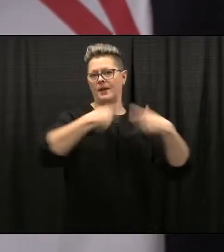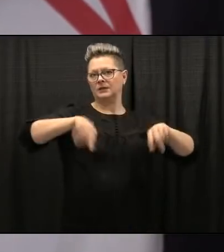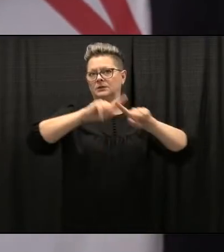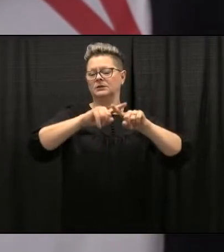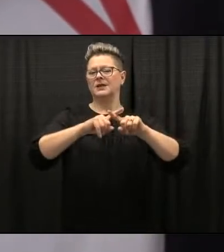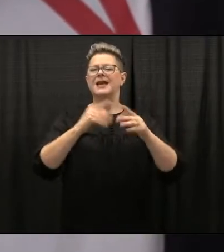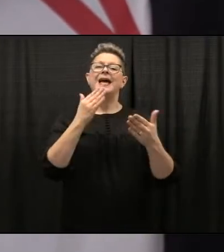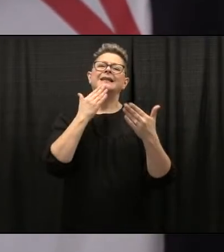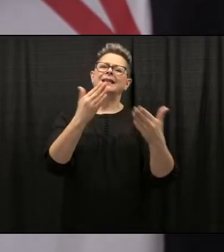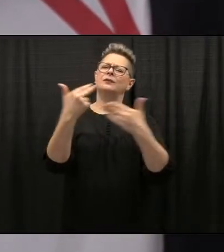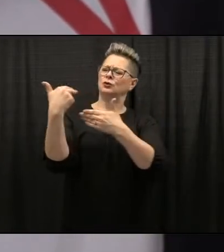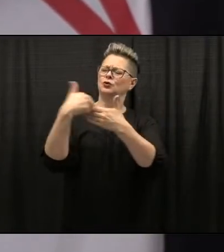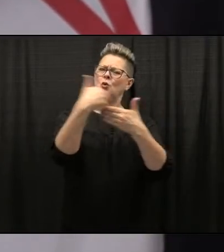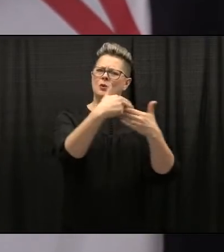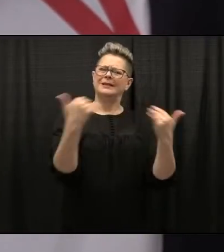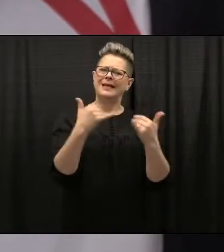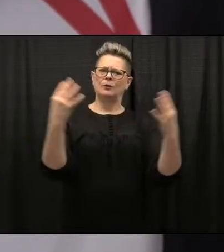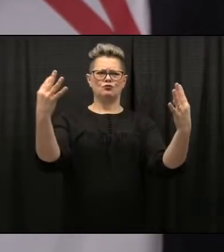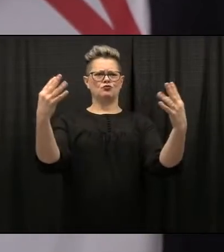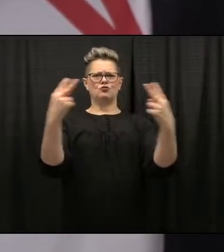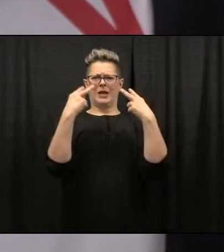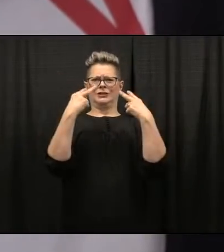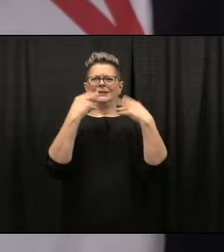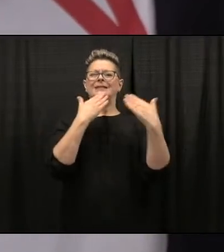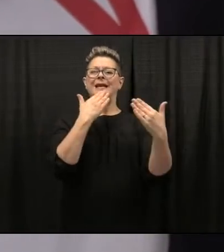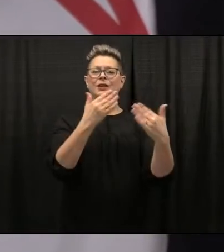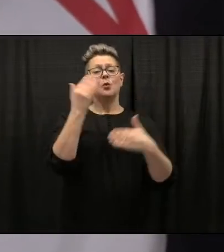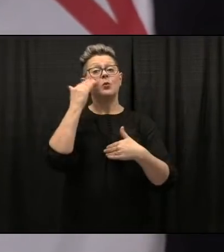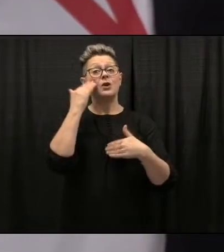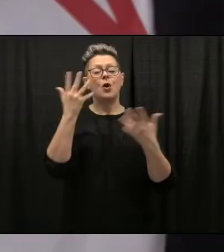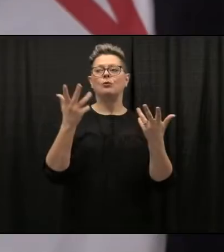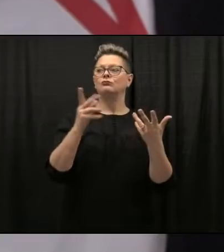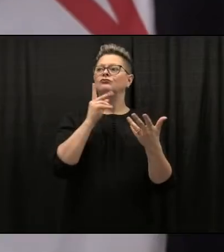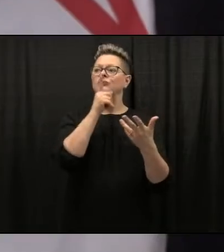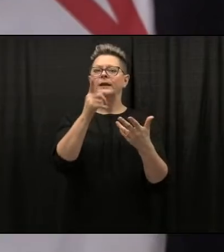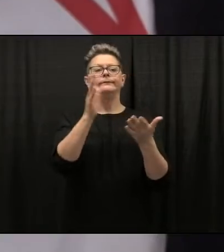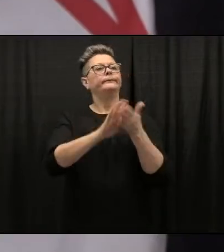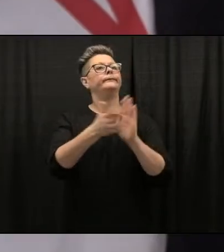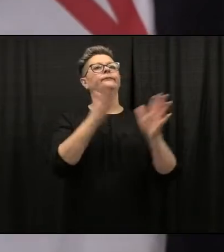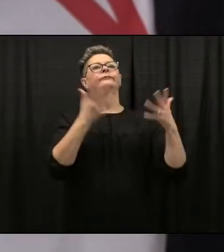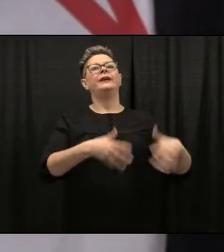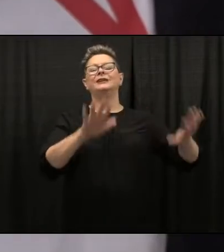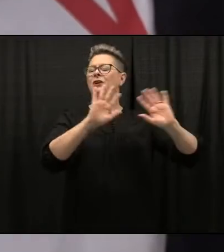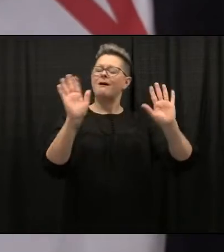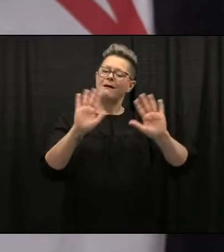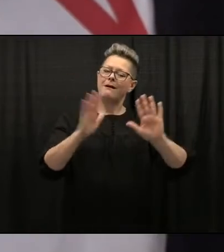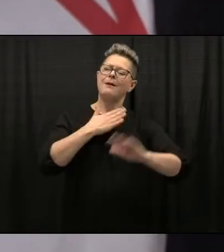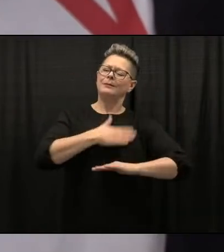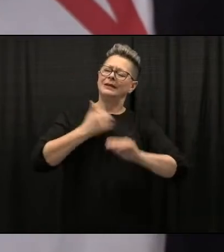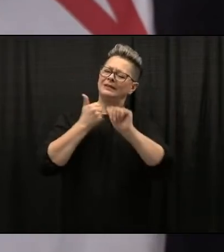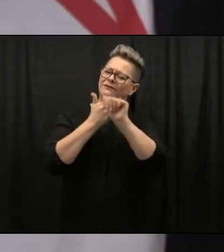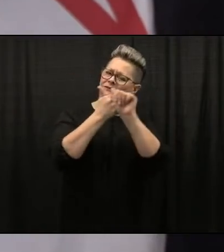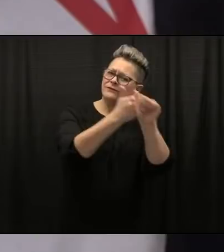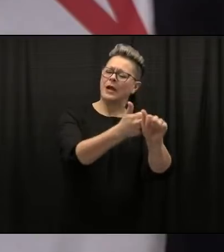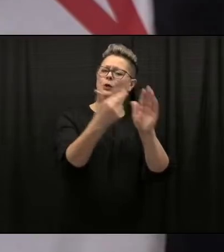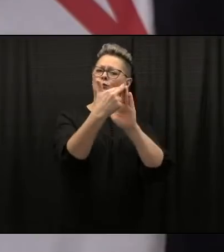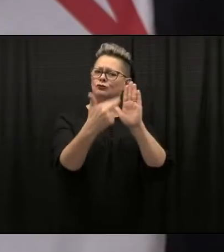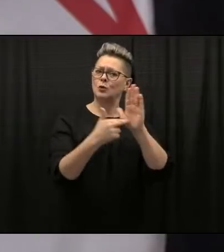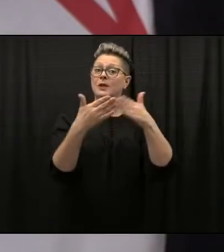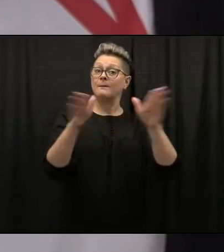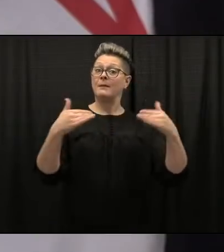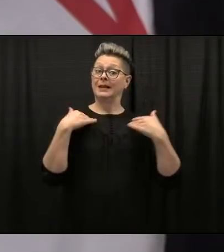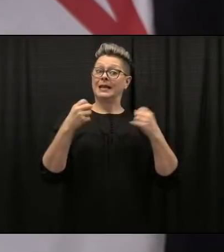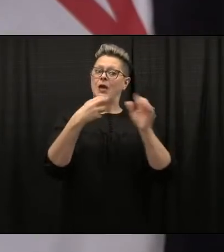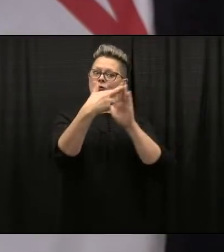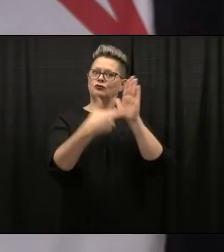know we're not out of the woods yet, but we are getting there with respect to Omicron. So please keep following public health guidelines and do